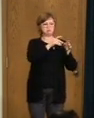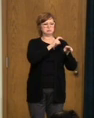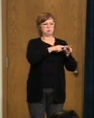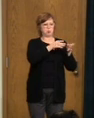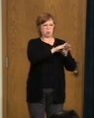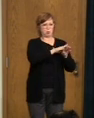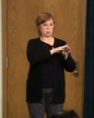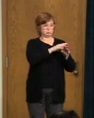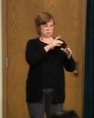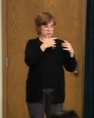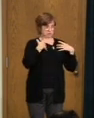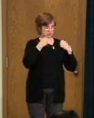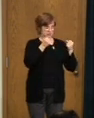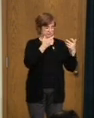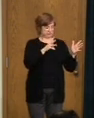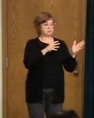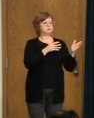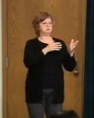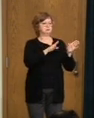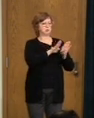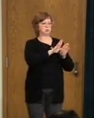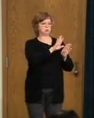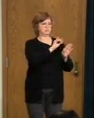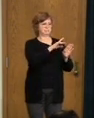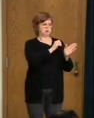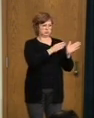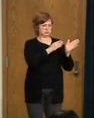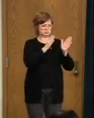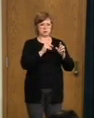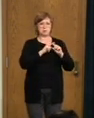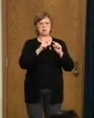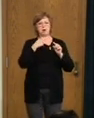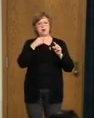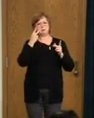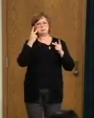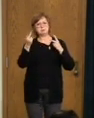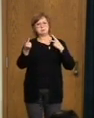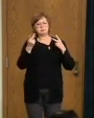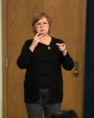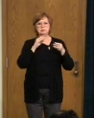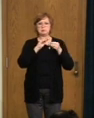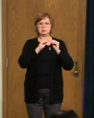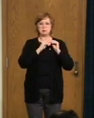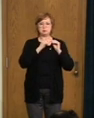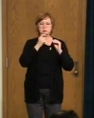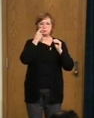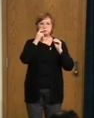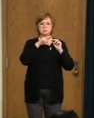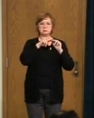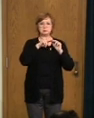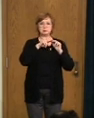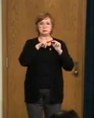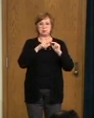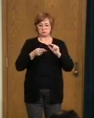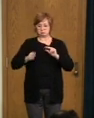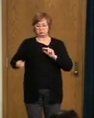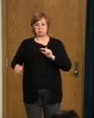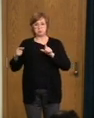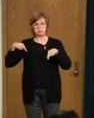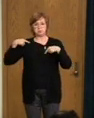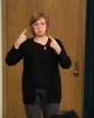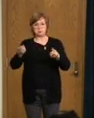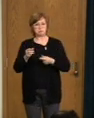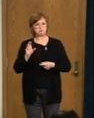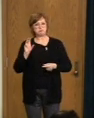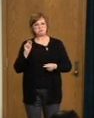somewhat reassuring, but certainly our overall trends are still not showing a consistent downward trend. And if we look